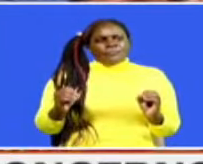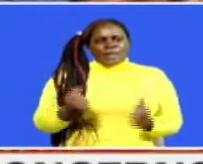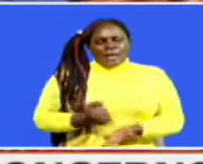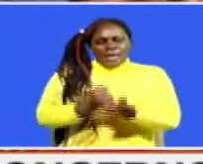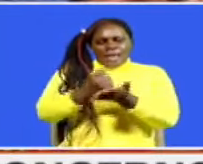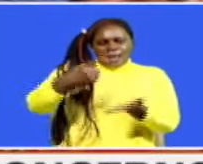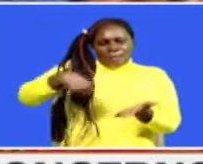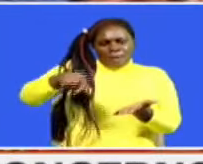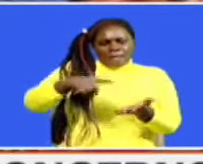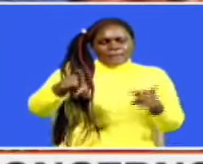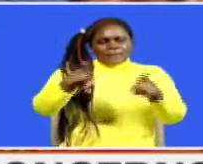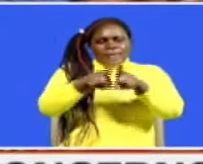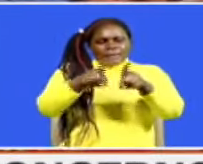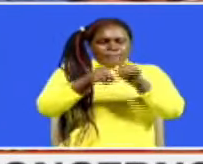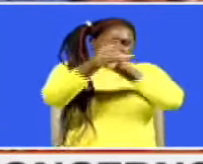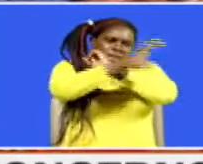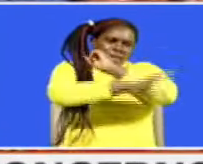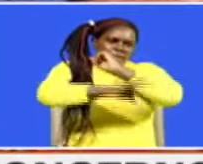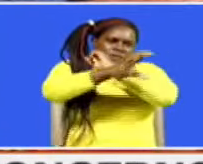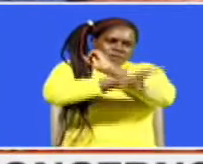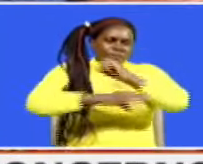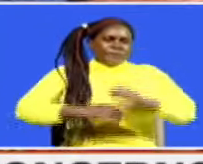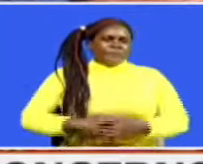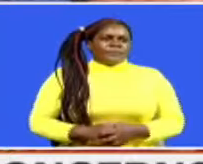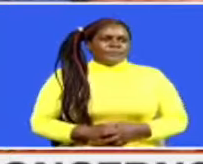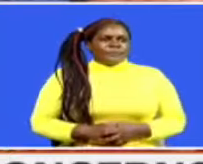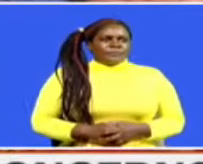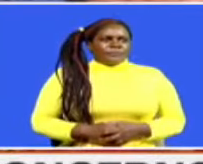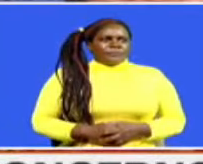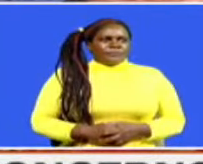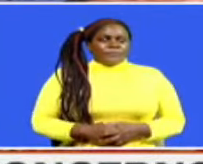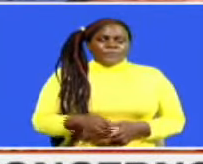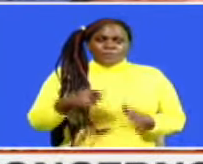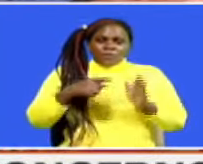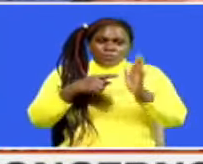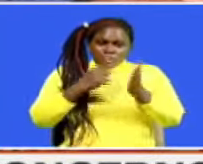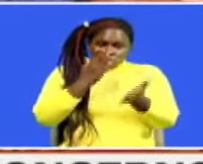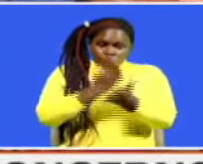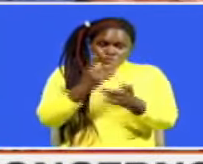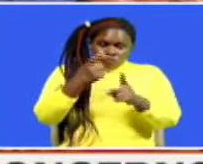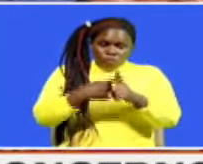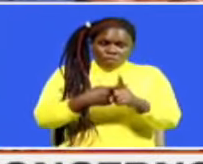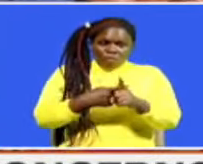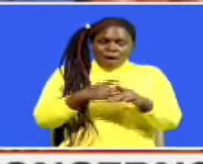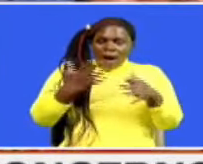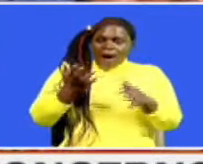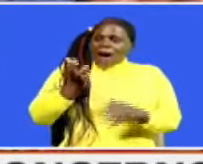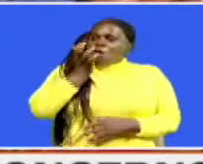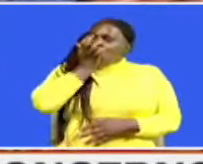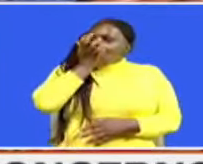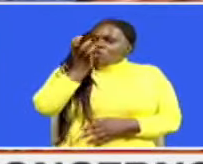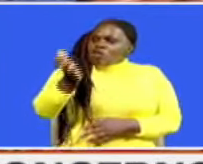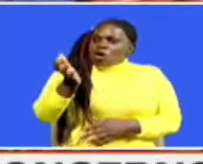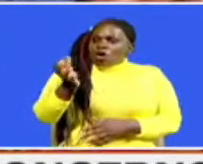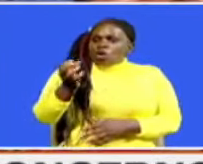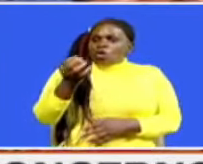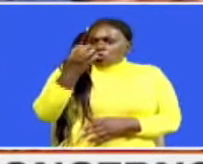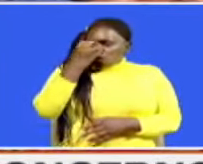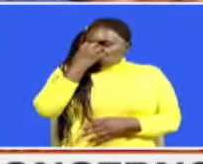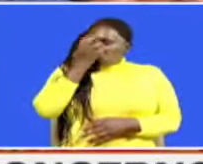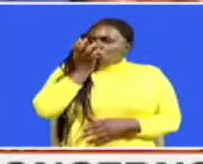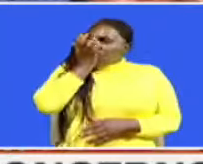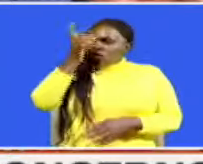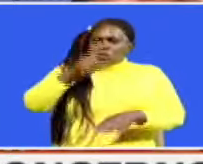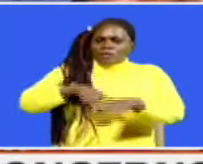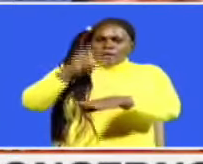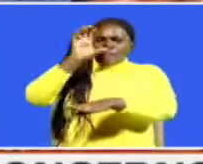us as a country. And that you can tell from the dismissive manner William talked about when he